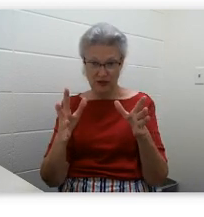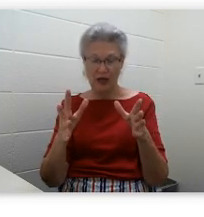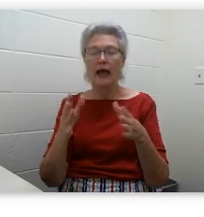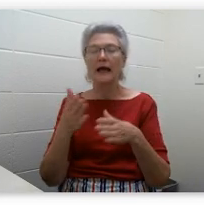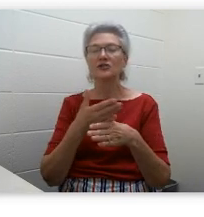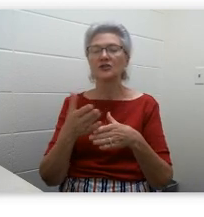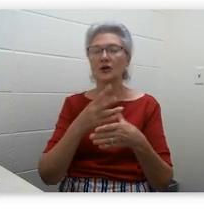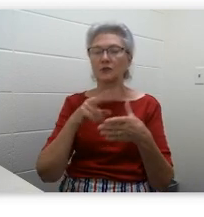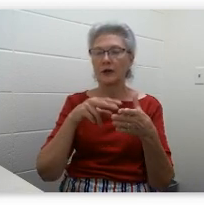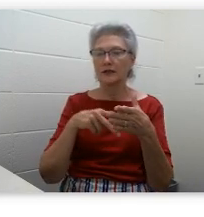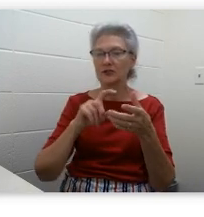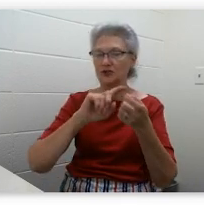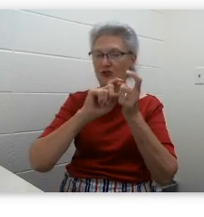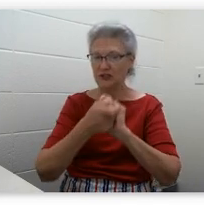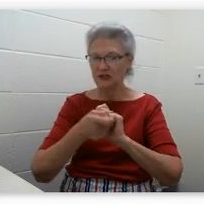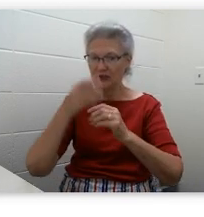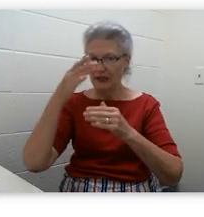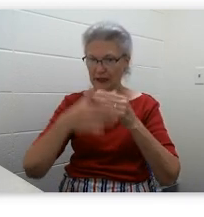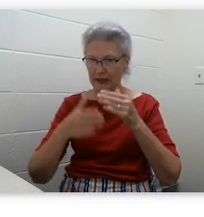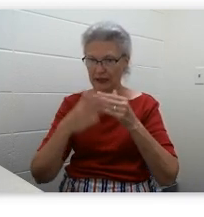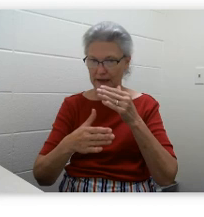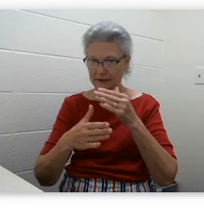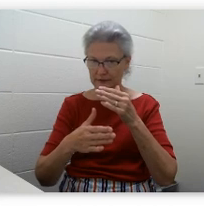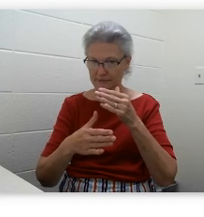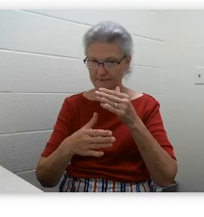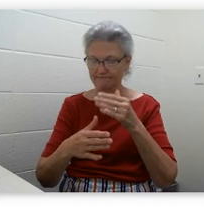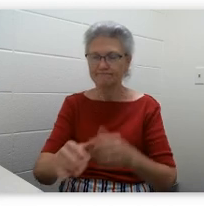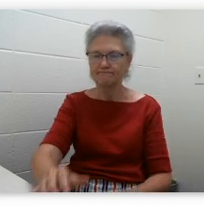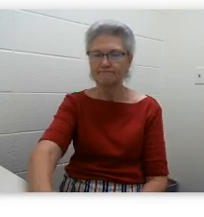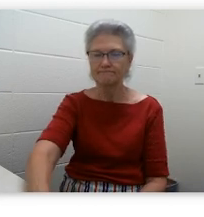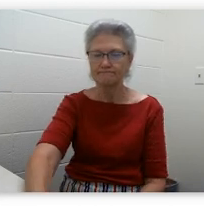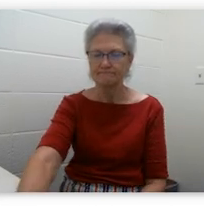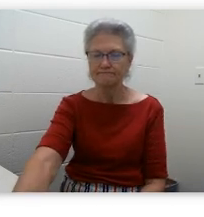to change their endings.